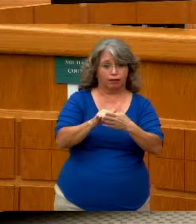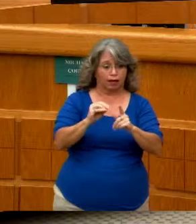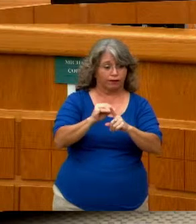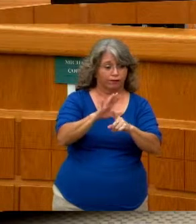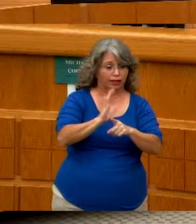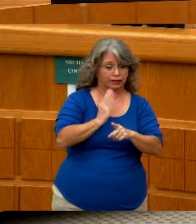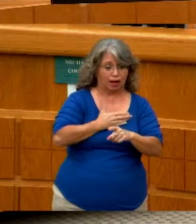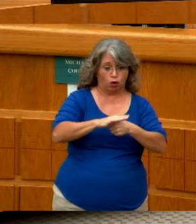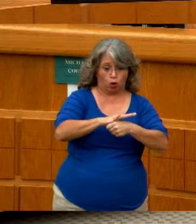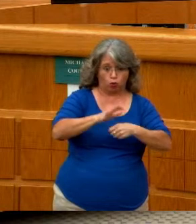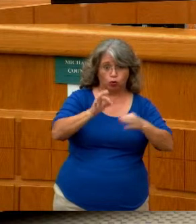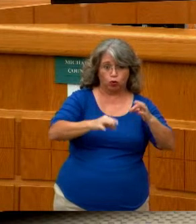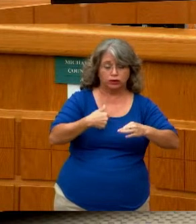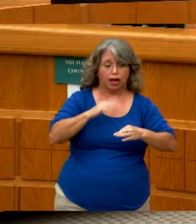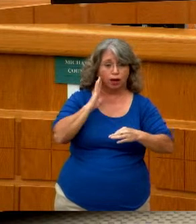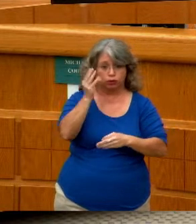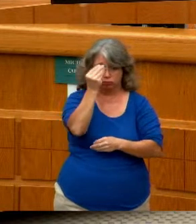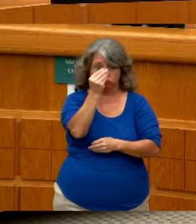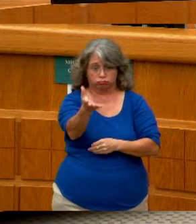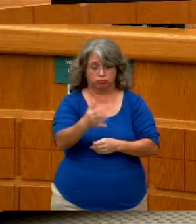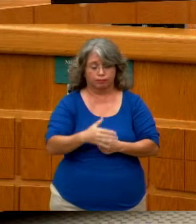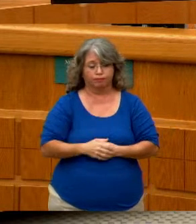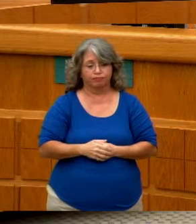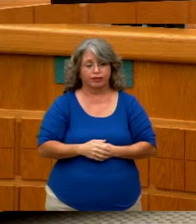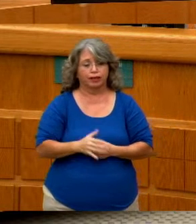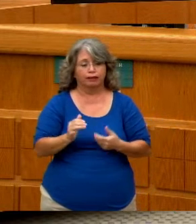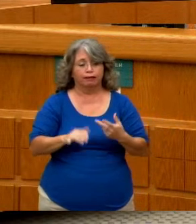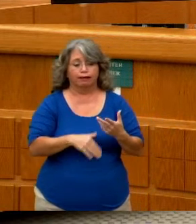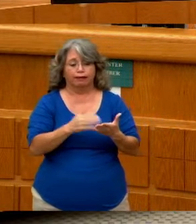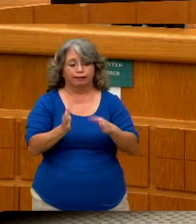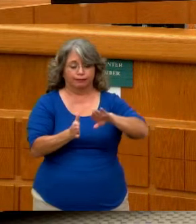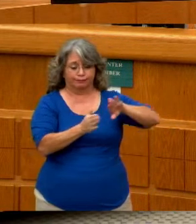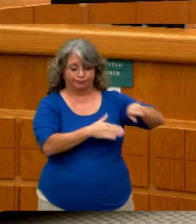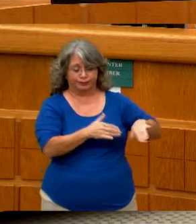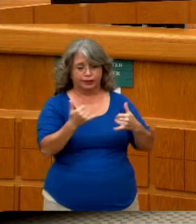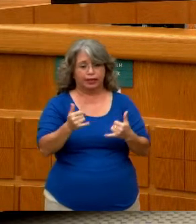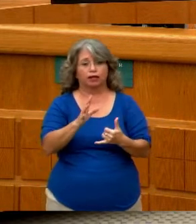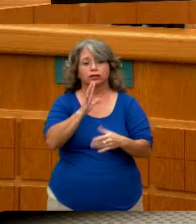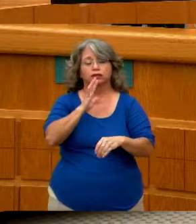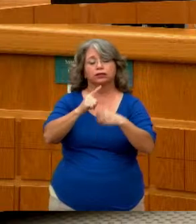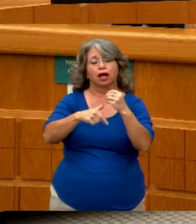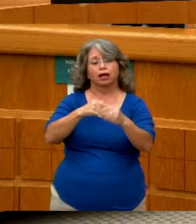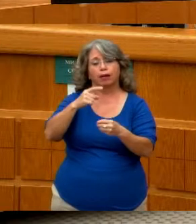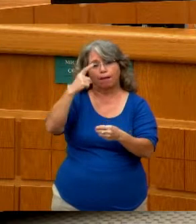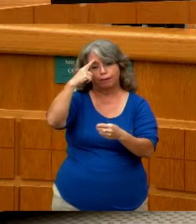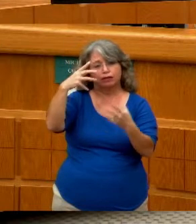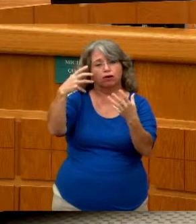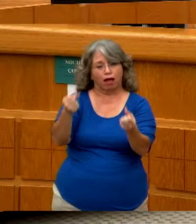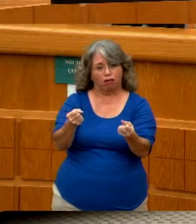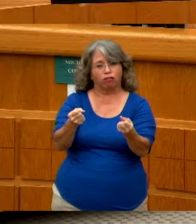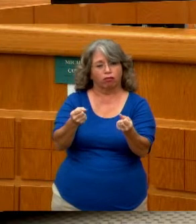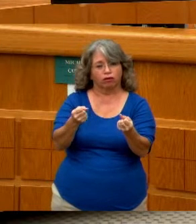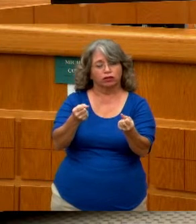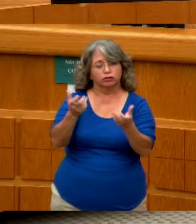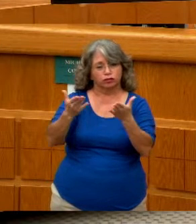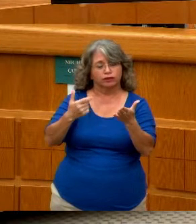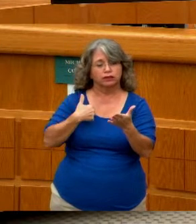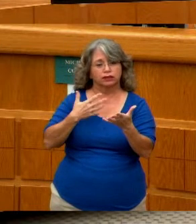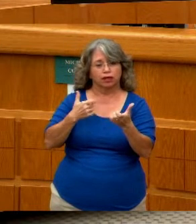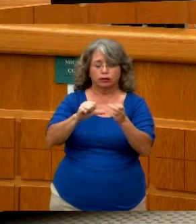that we're all in sync. Now, let's talk about mental health. I mentioned this last week, and I want to stress the